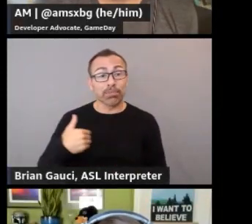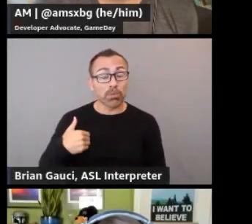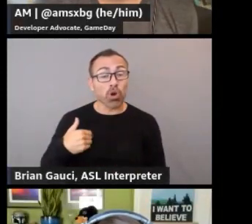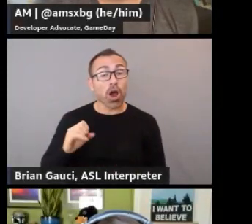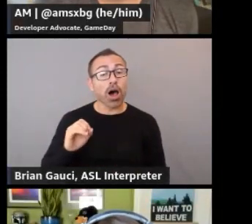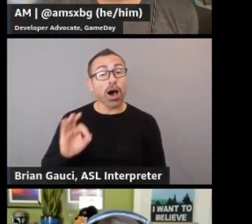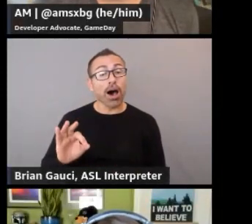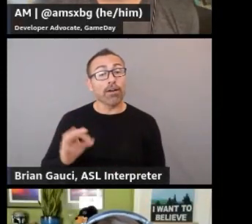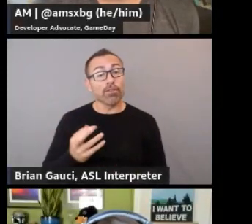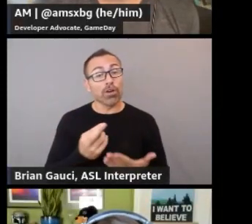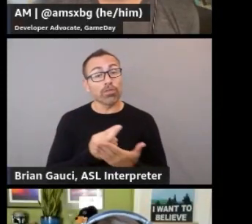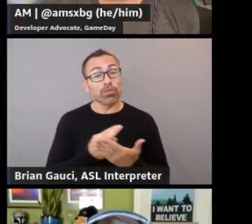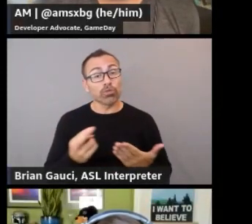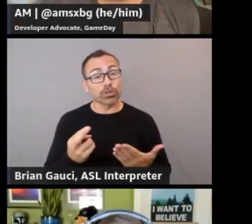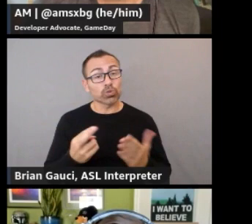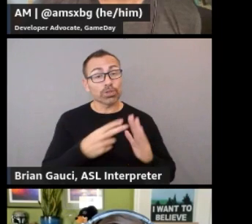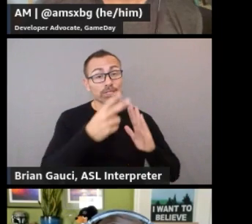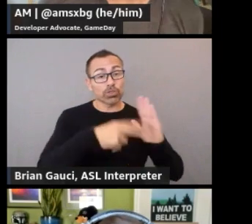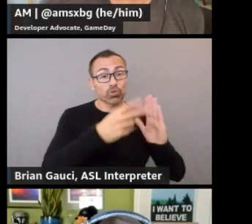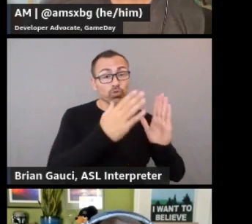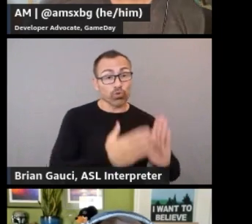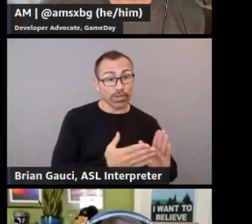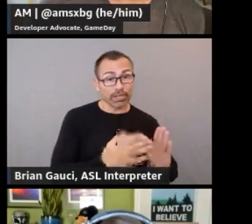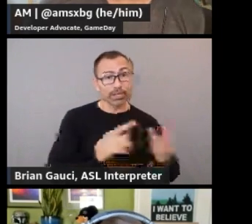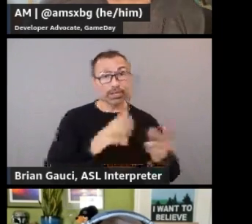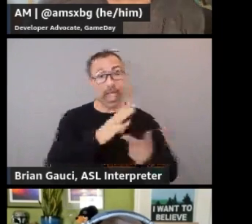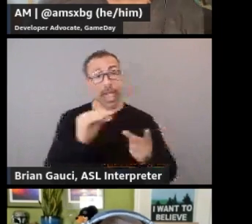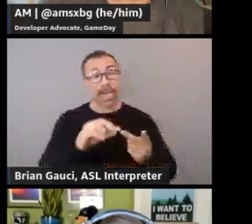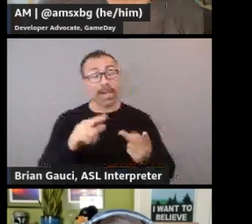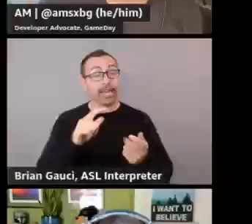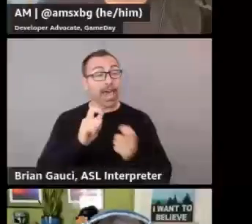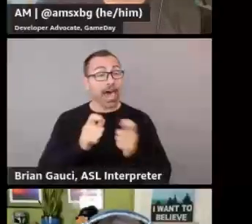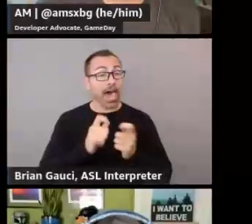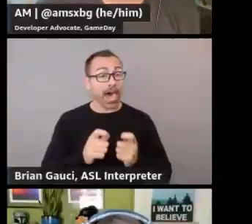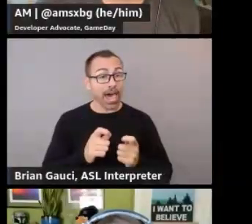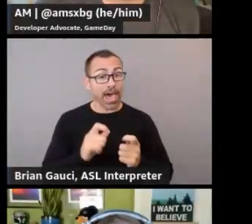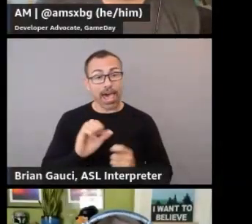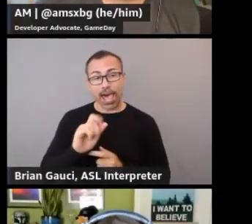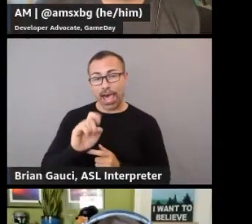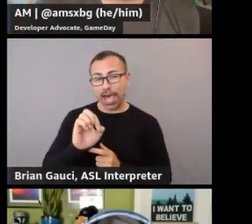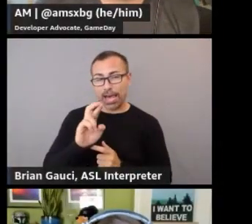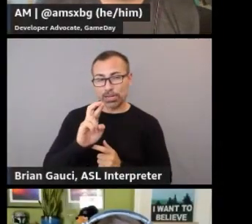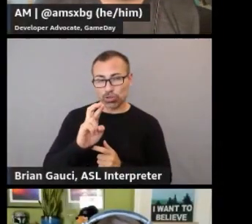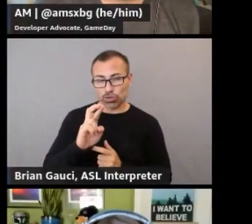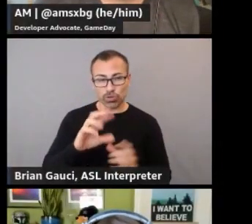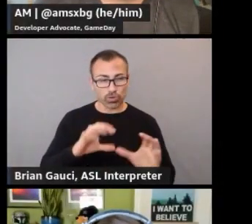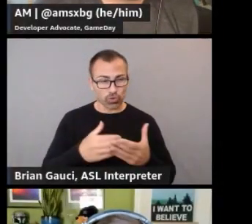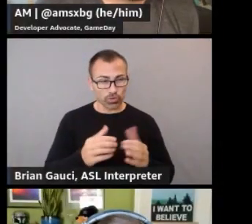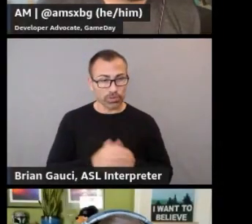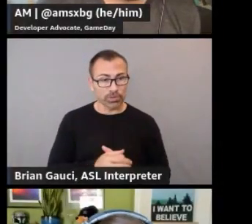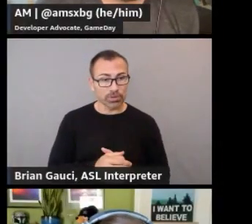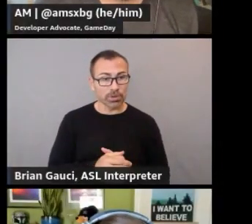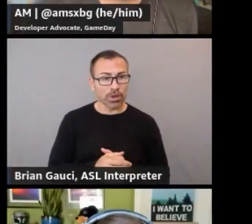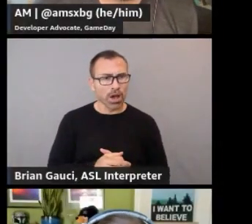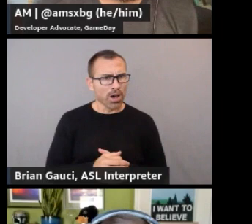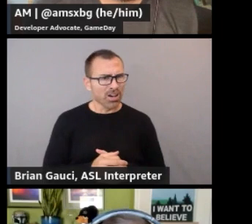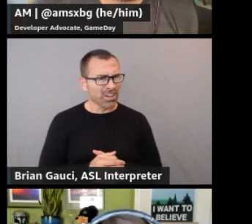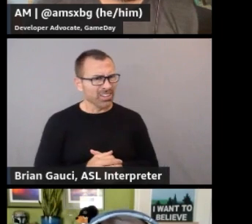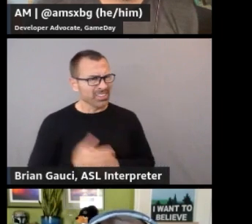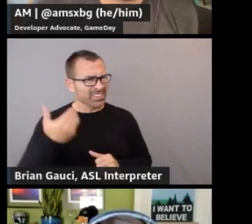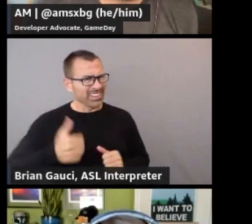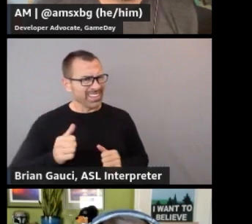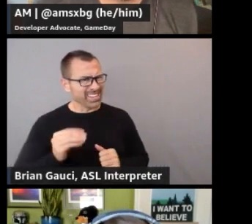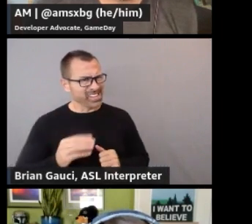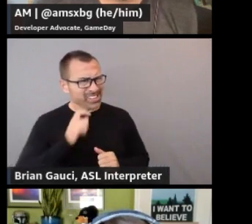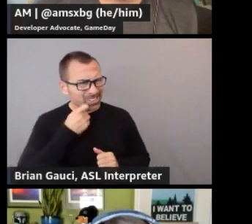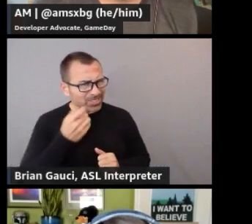resources, readers, or editors groups. Oh, cool. So you can have groups in terms of like users, groups.